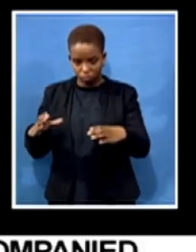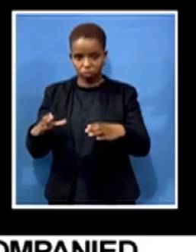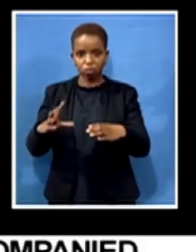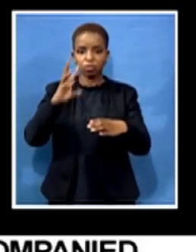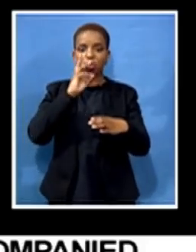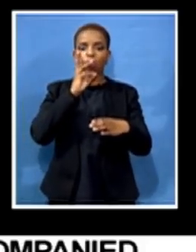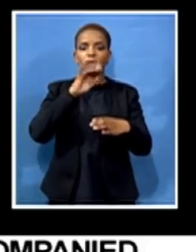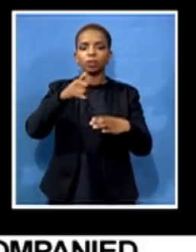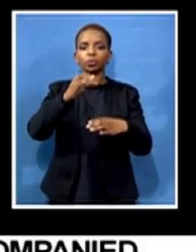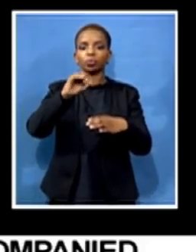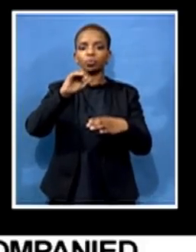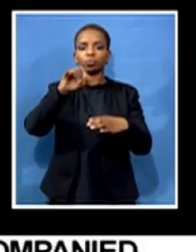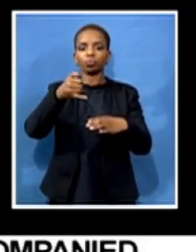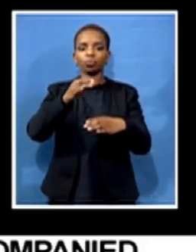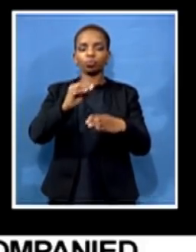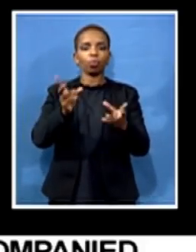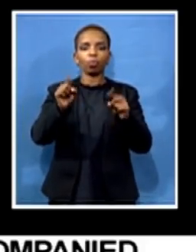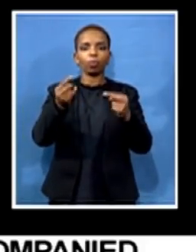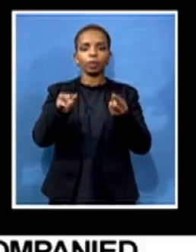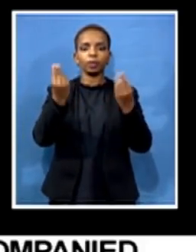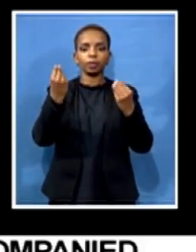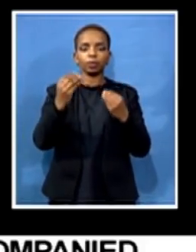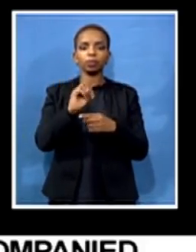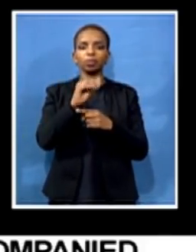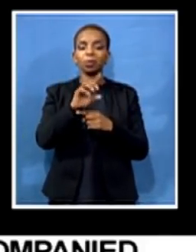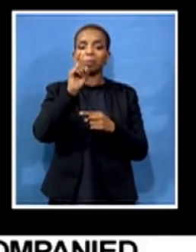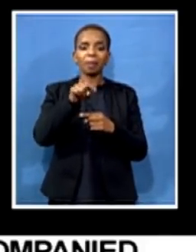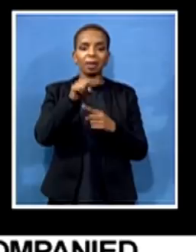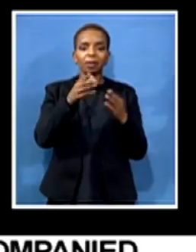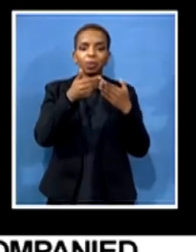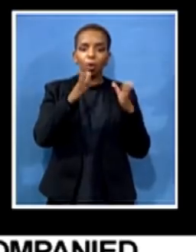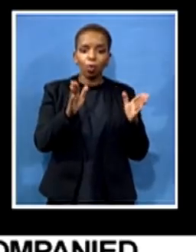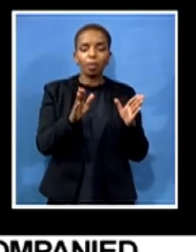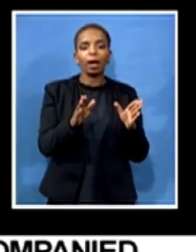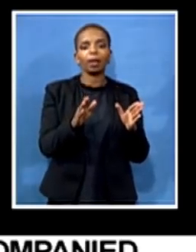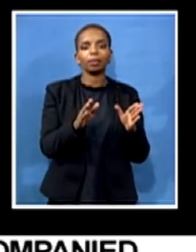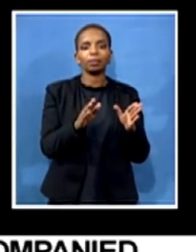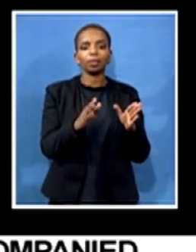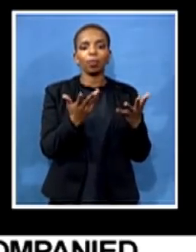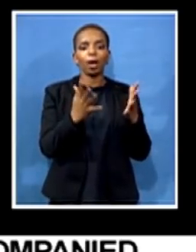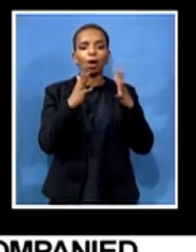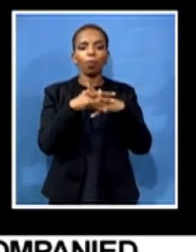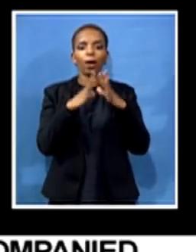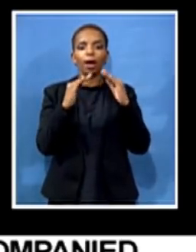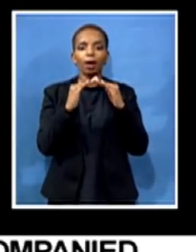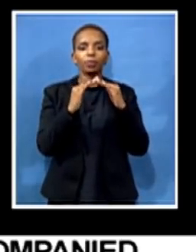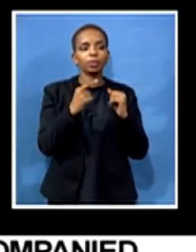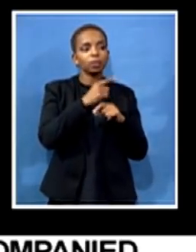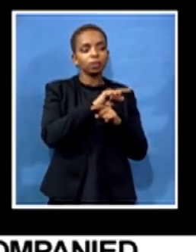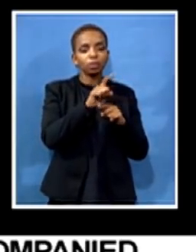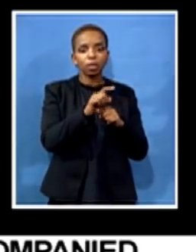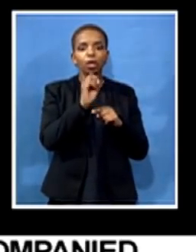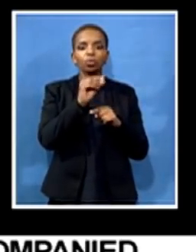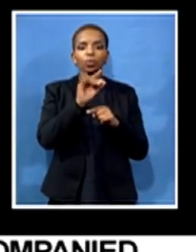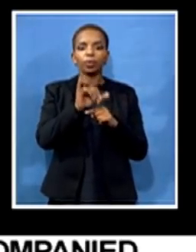open especially those warehouses so that the municipalities are able to install